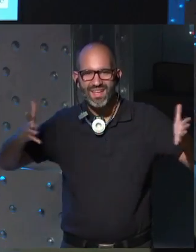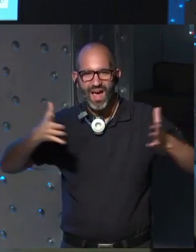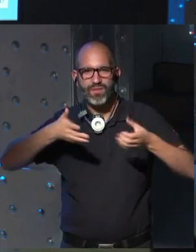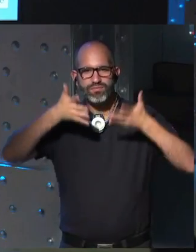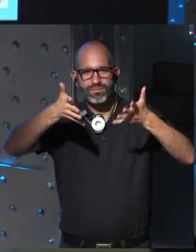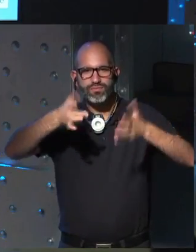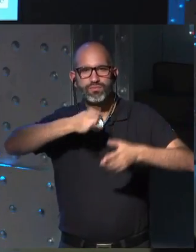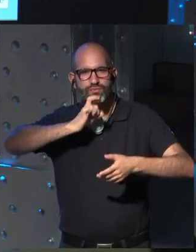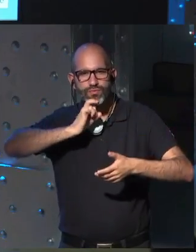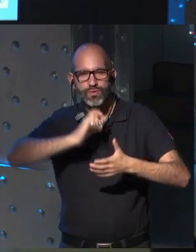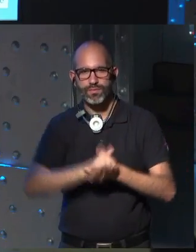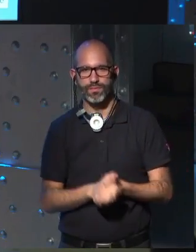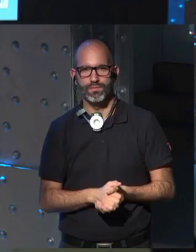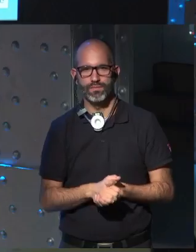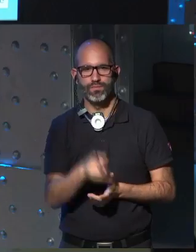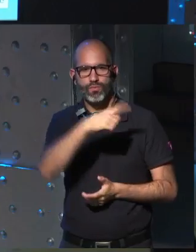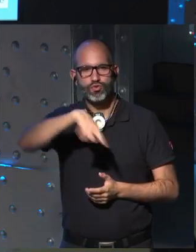data?